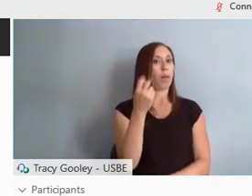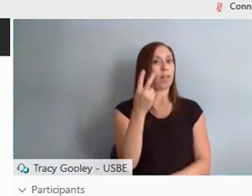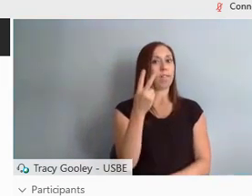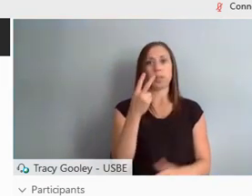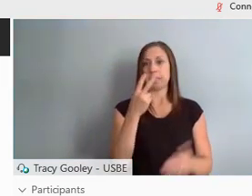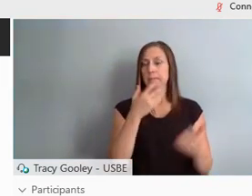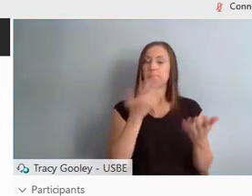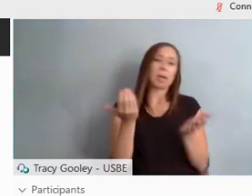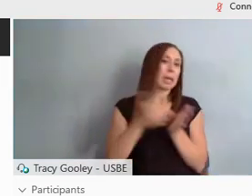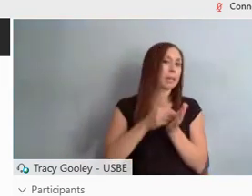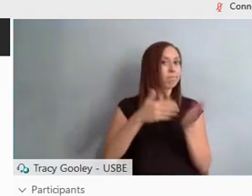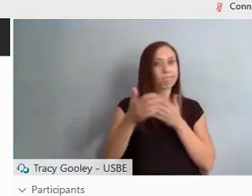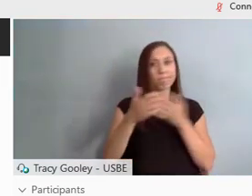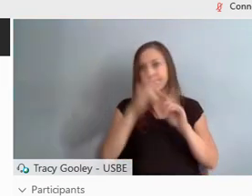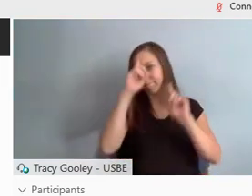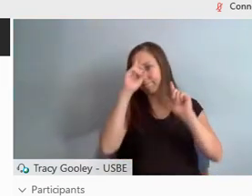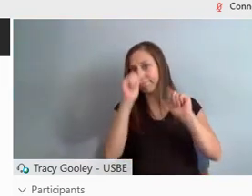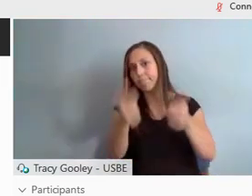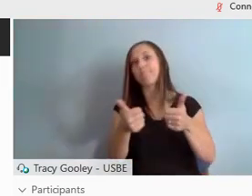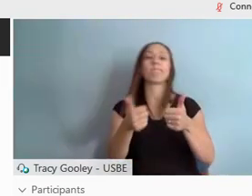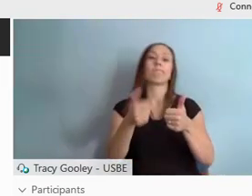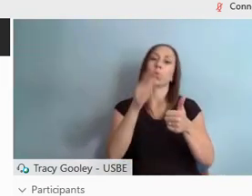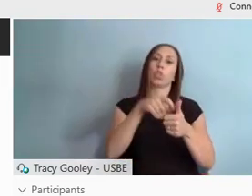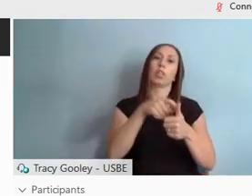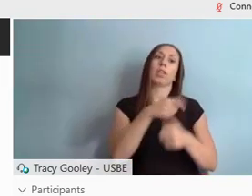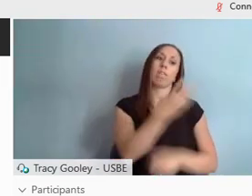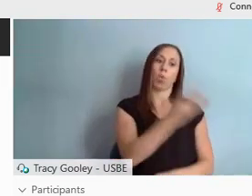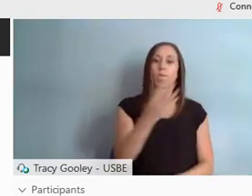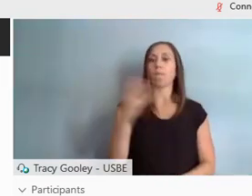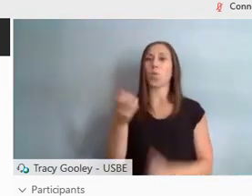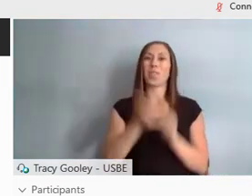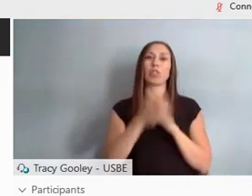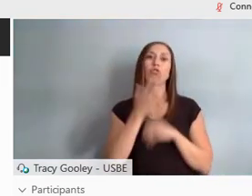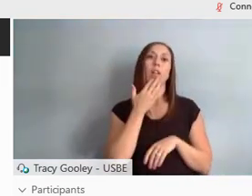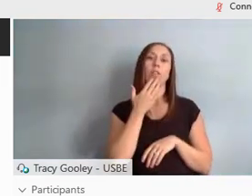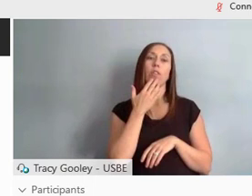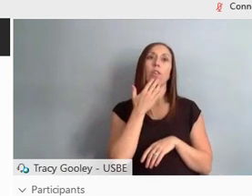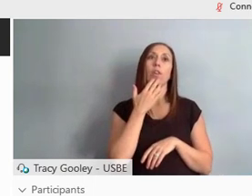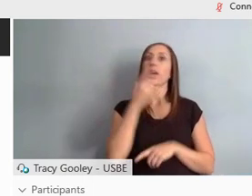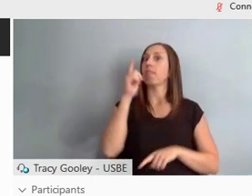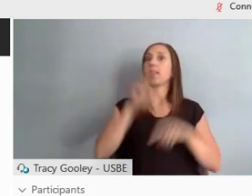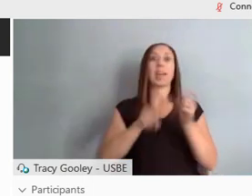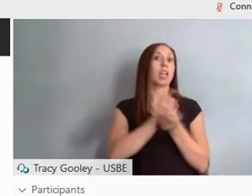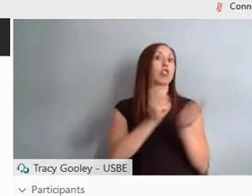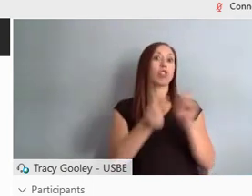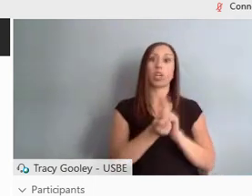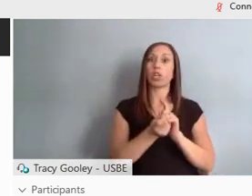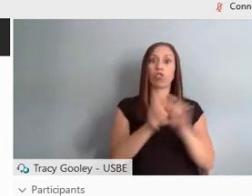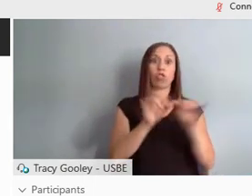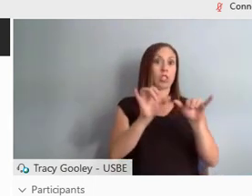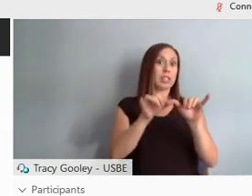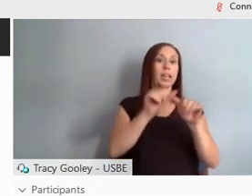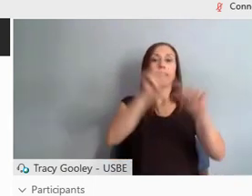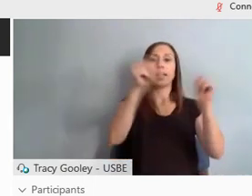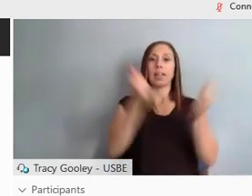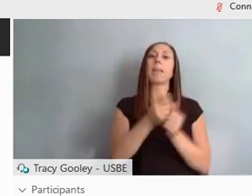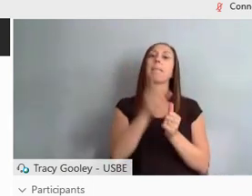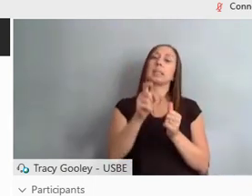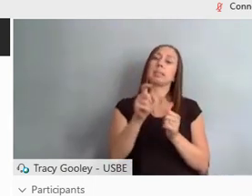whatever the manipulatives are, have 4 red, 4 yellow, and 4 blue. And they cannot vary in size or shape. They need to be